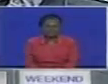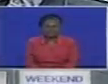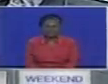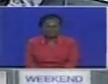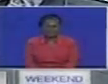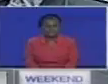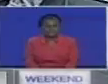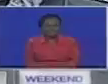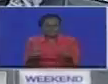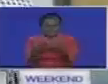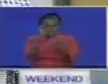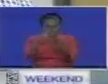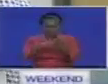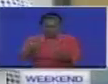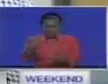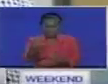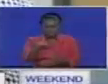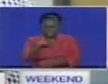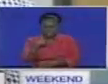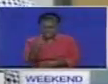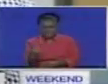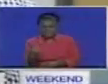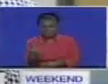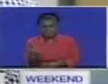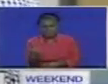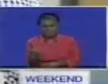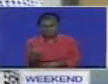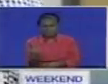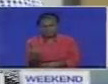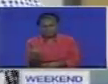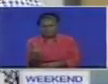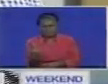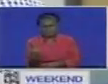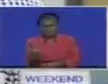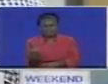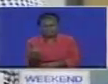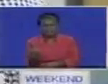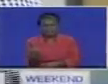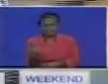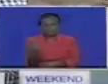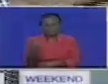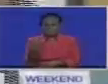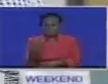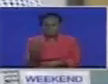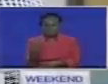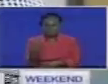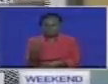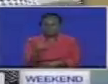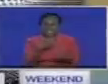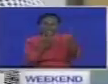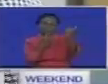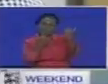You see, first of all, I must say, but I have nothing but good intentions and hopes